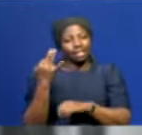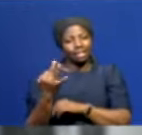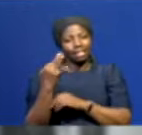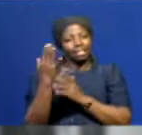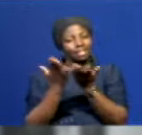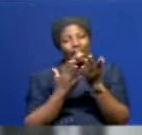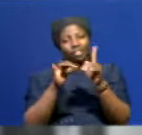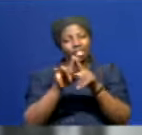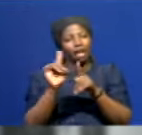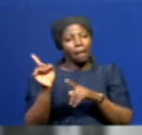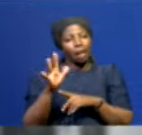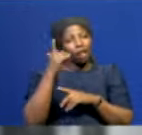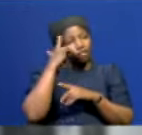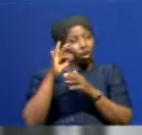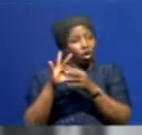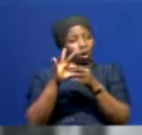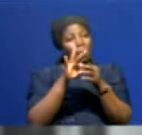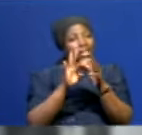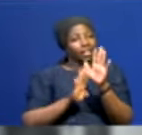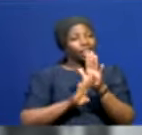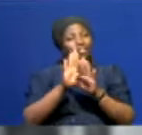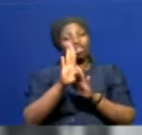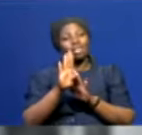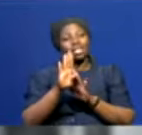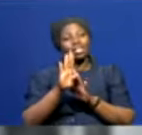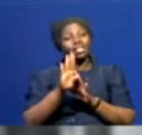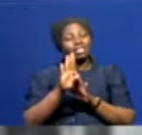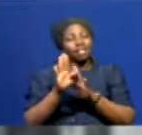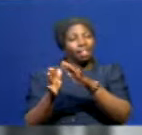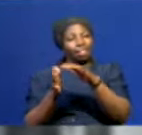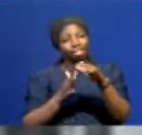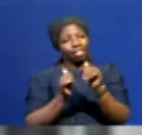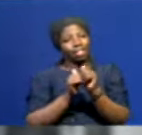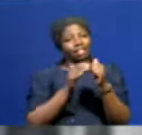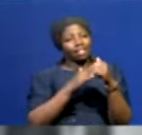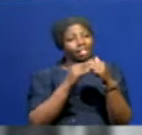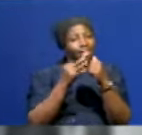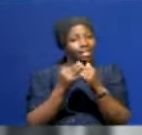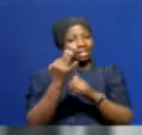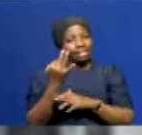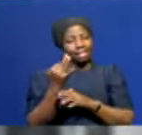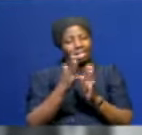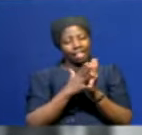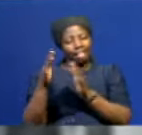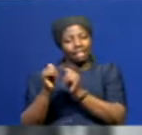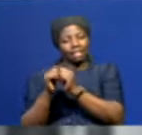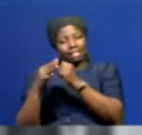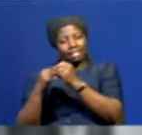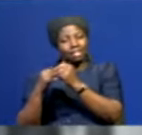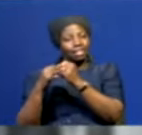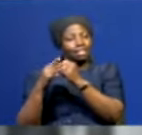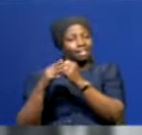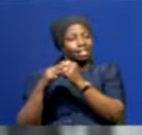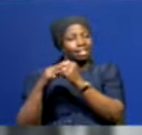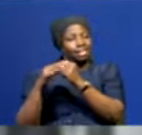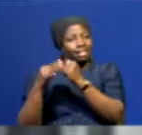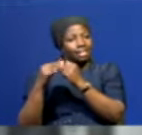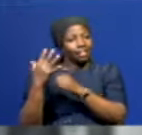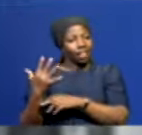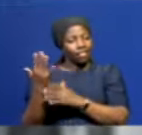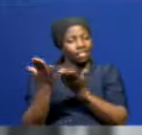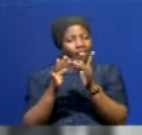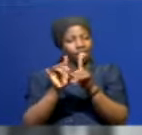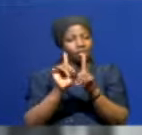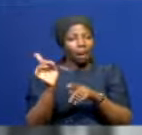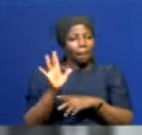served as Minister for Cooperative Development. In 1983 to 1985, he served as Minister for